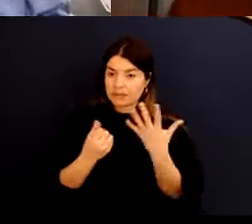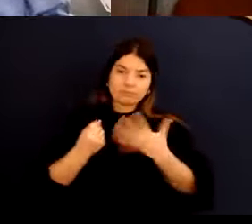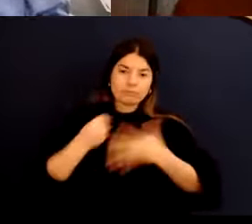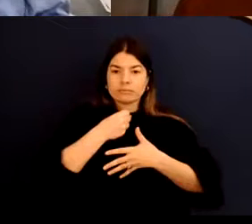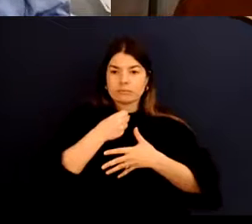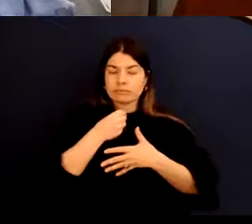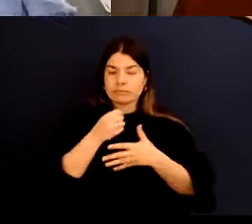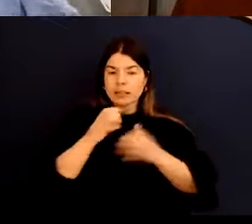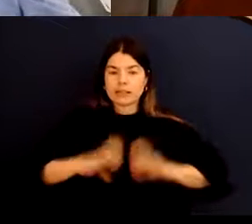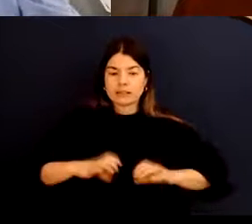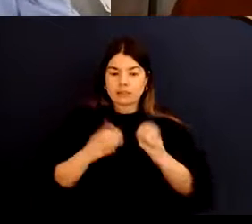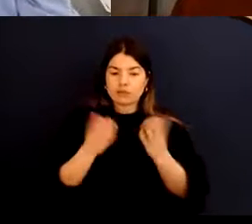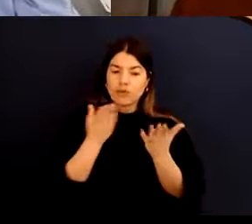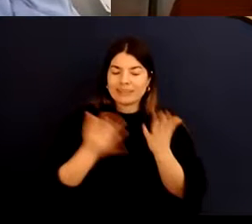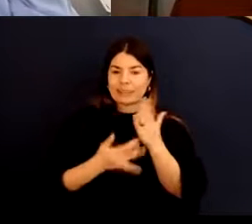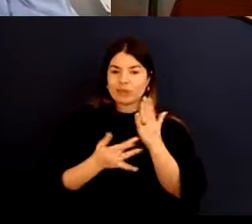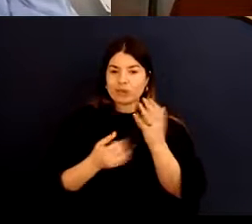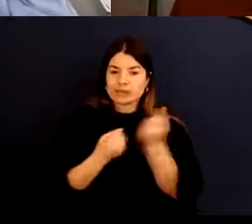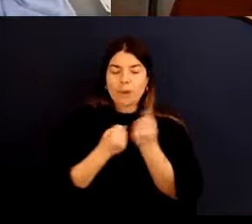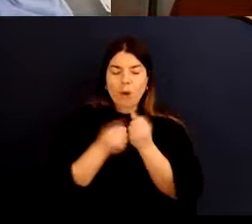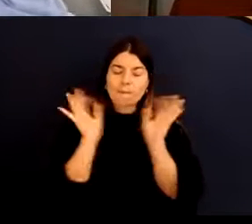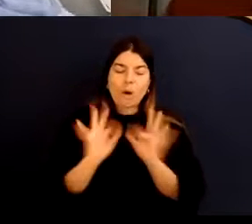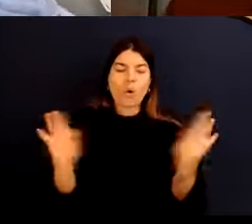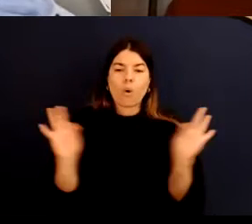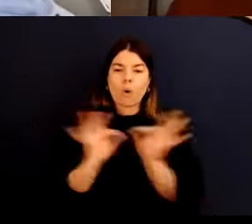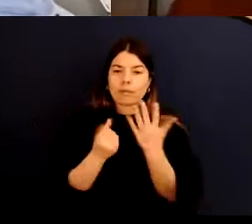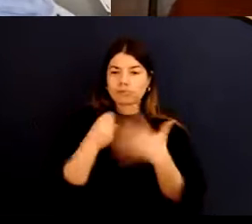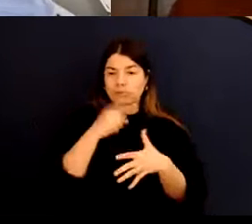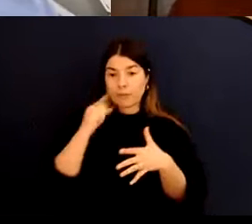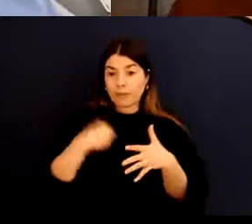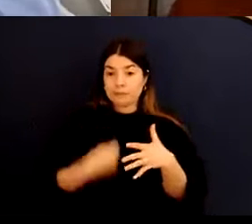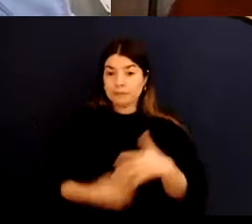technical support, so that way I can make sure that they get the help that they need hands-on.